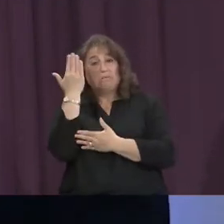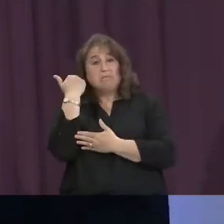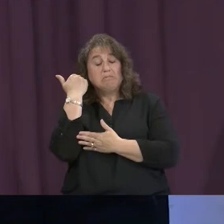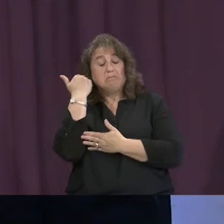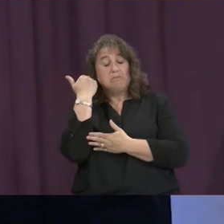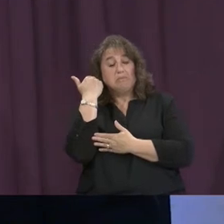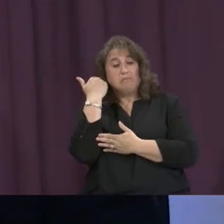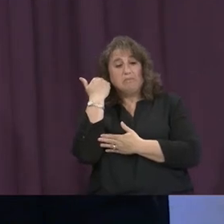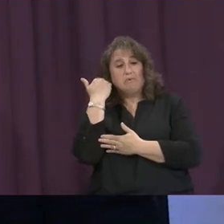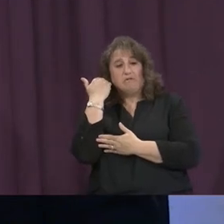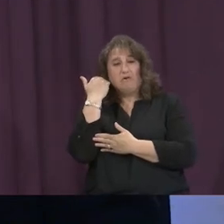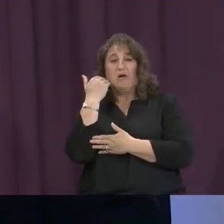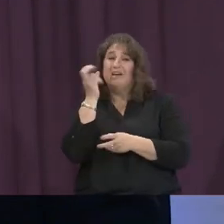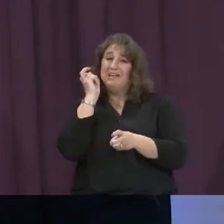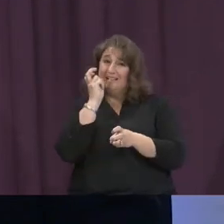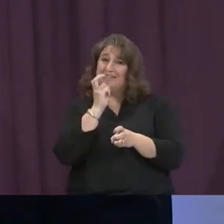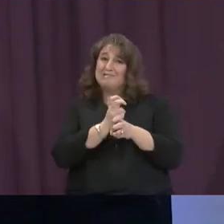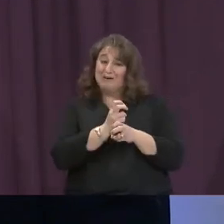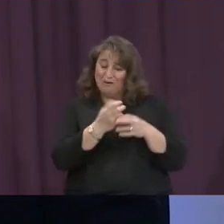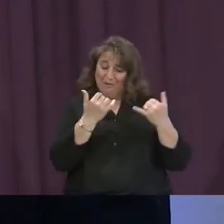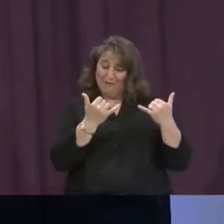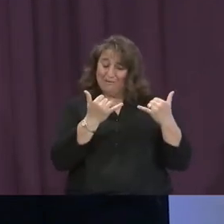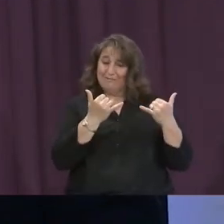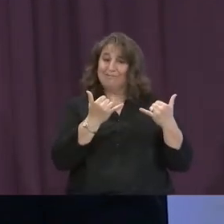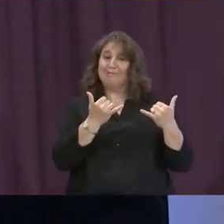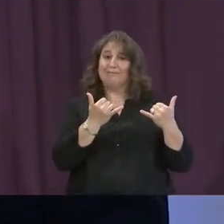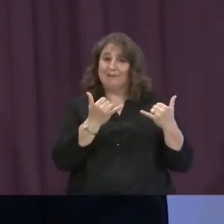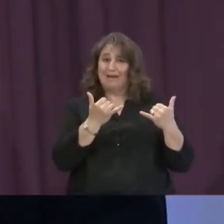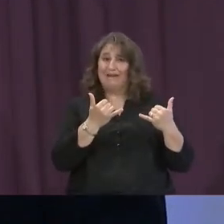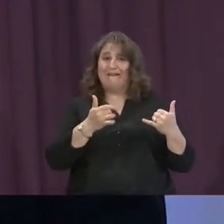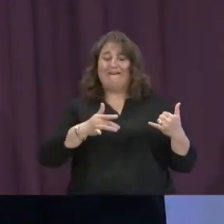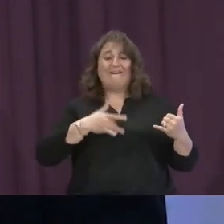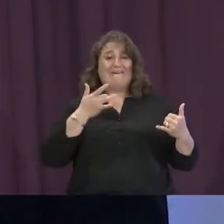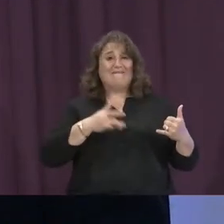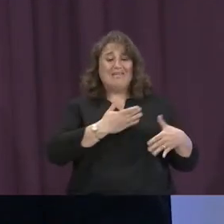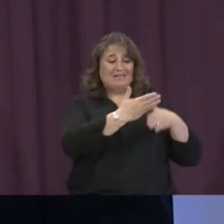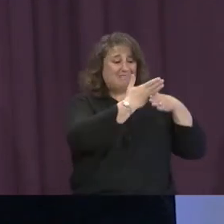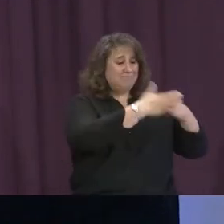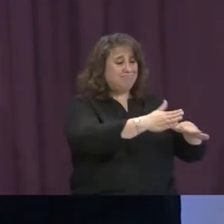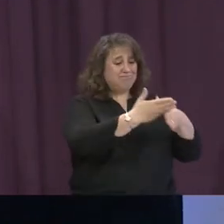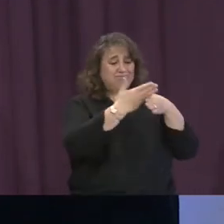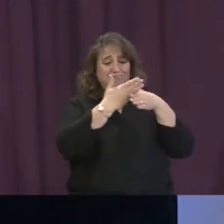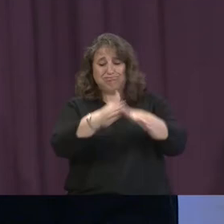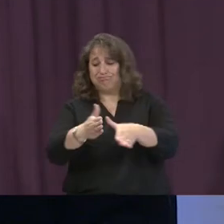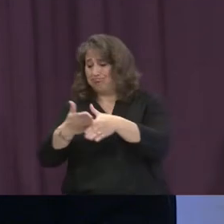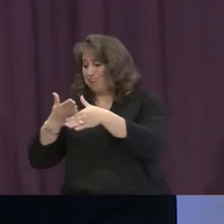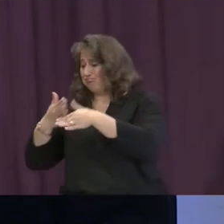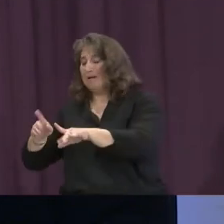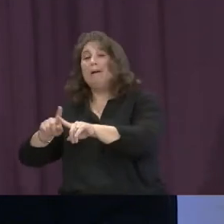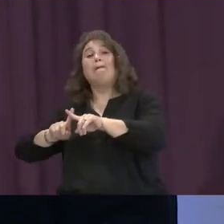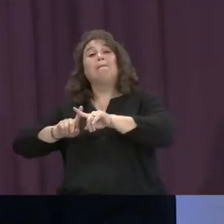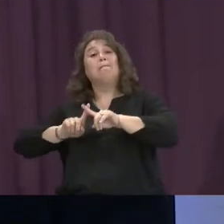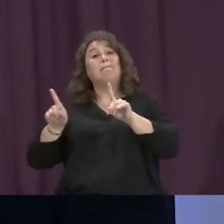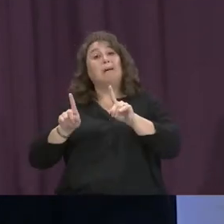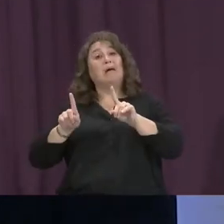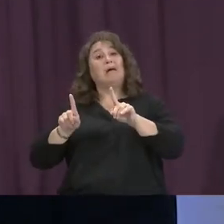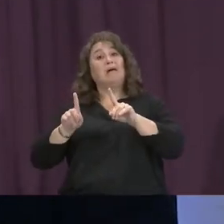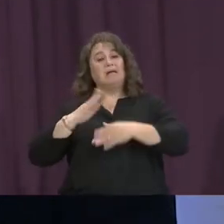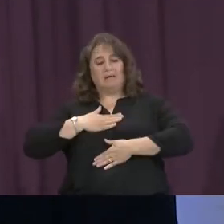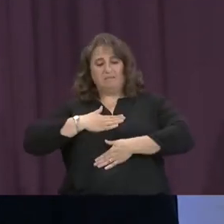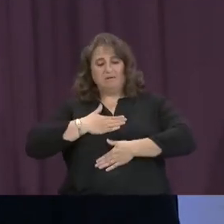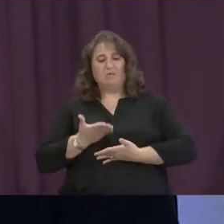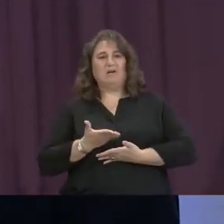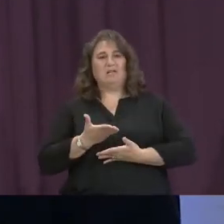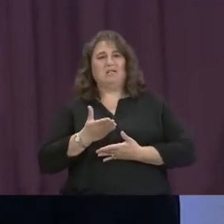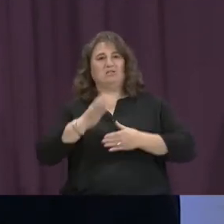we have a lot of tough times right now. We're all, you know, it feels like we're being divided. But when we have these conversations, hopefully that